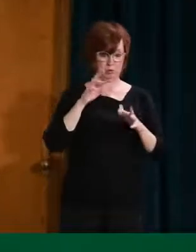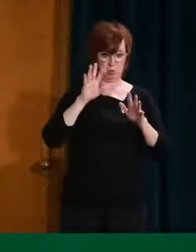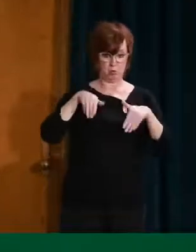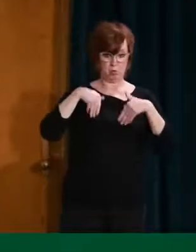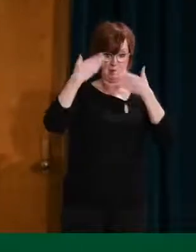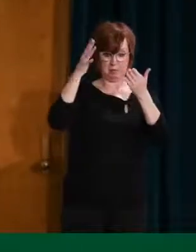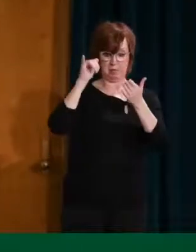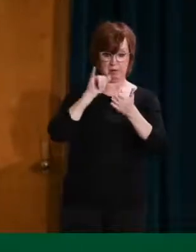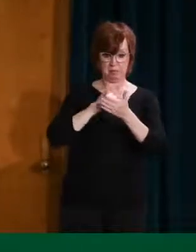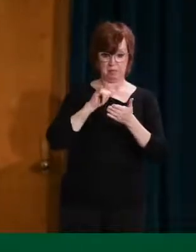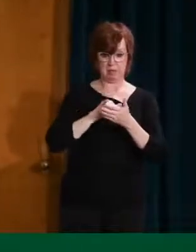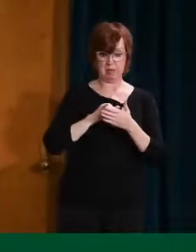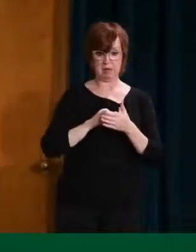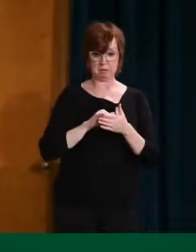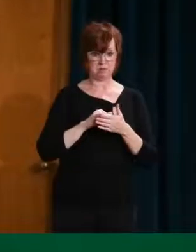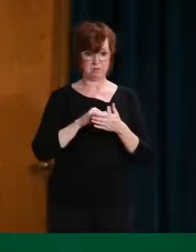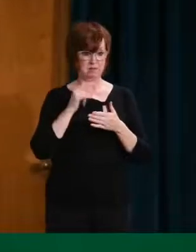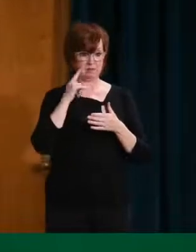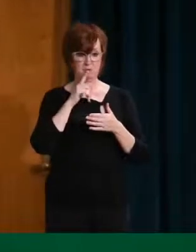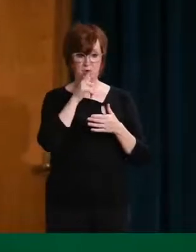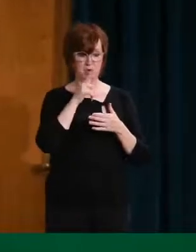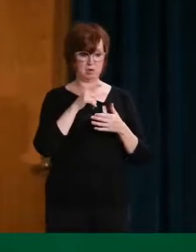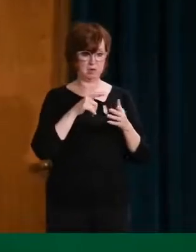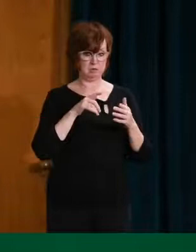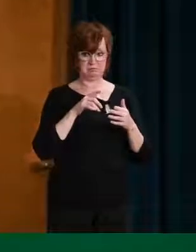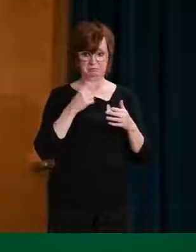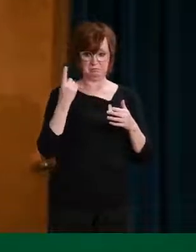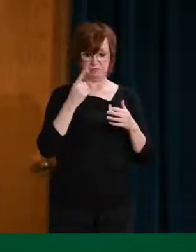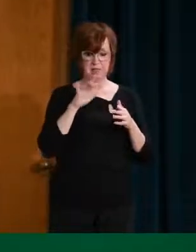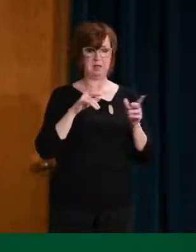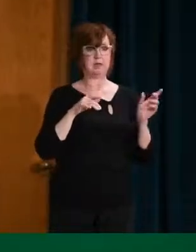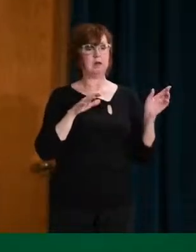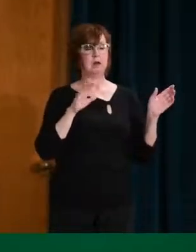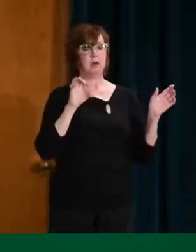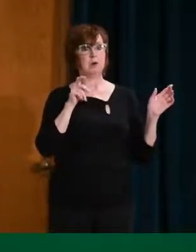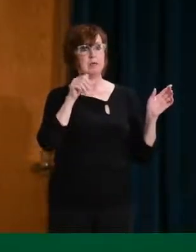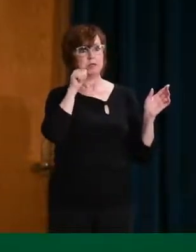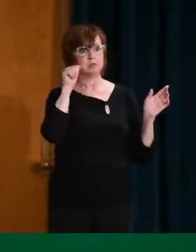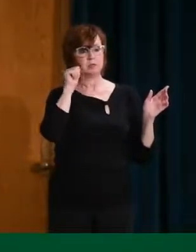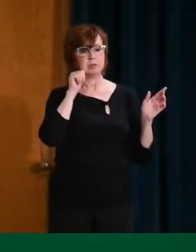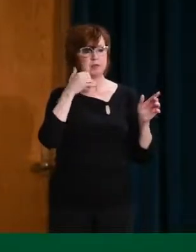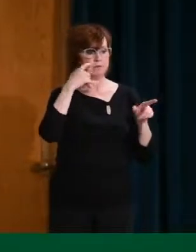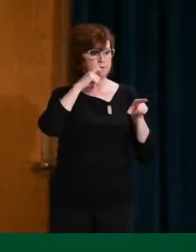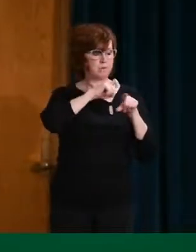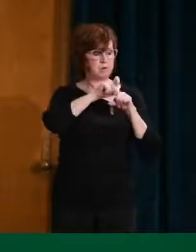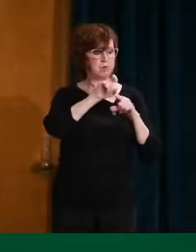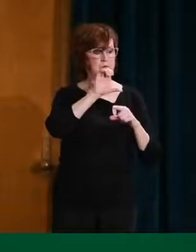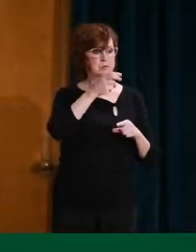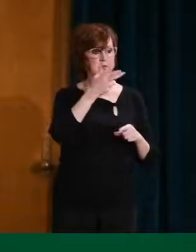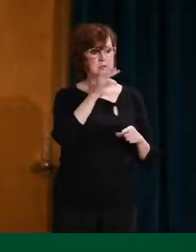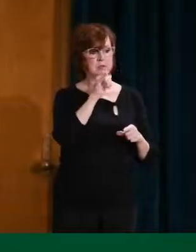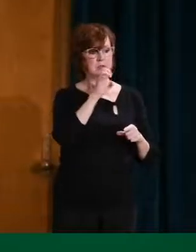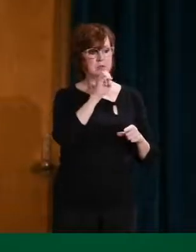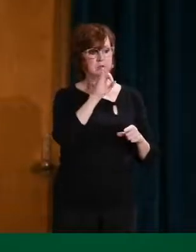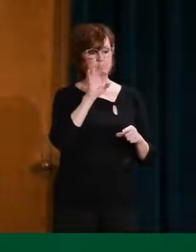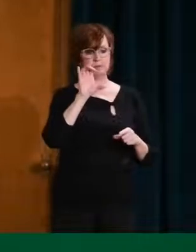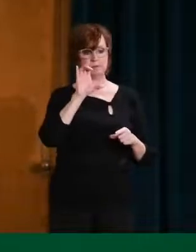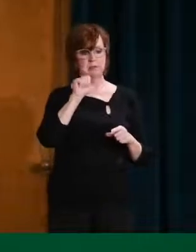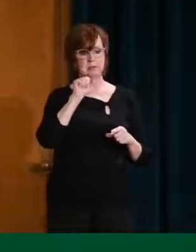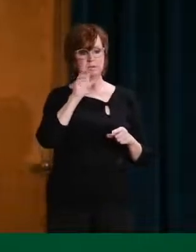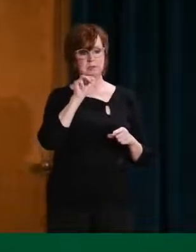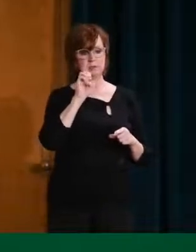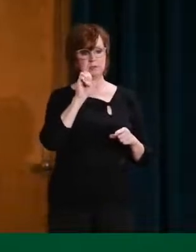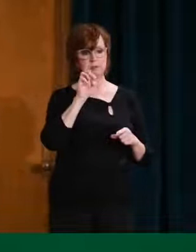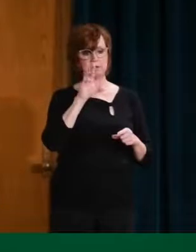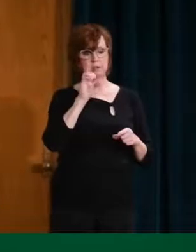I had a phone call with Chief Cameron, and yesterday was the last time I had talked with Chief Cameron, and he'd informed